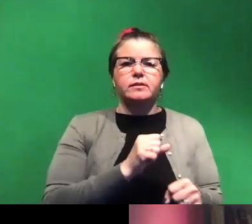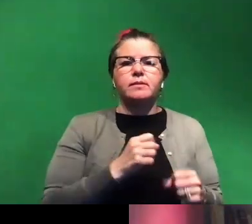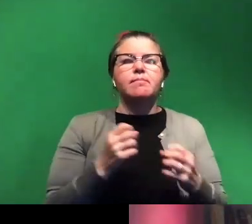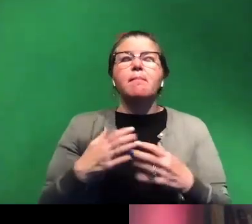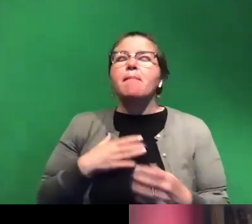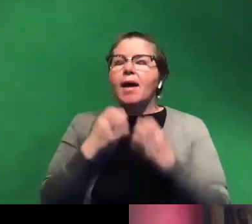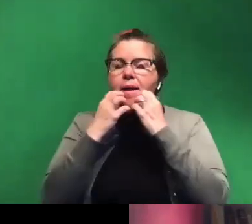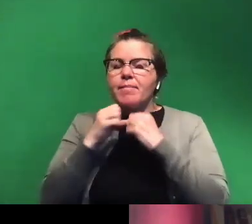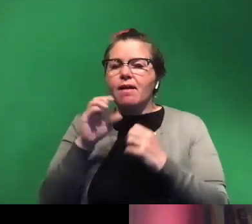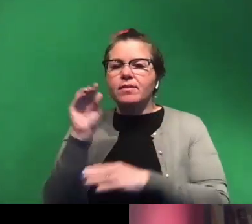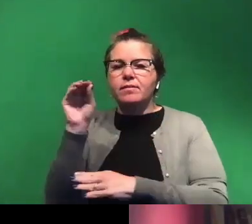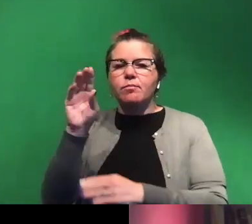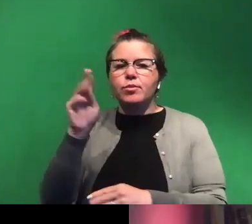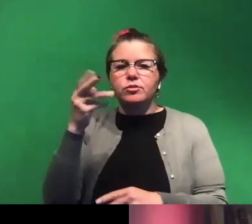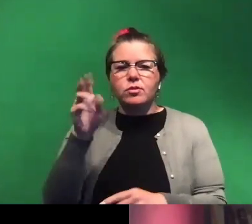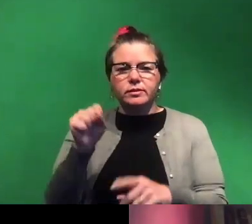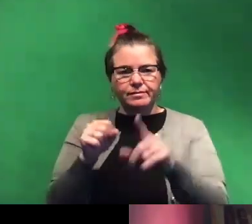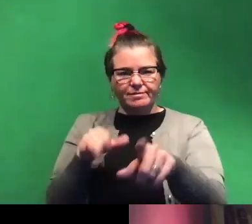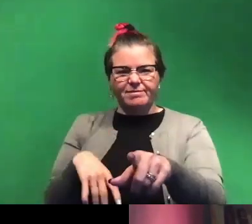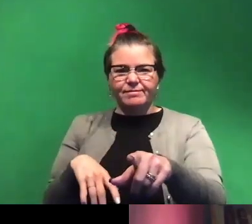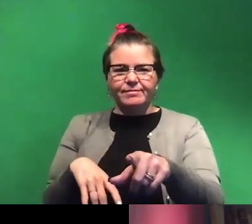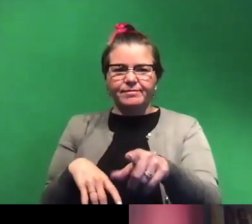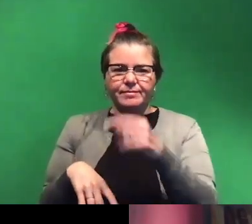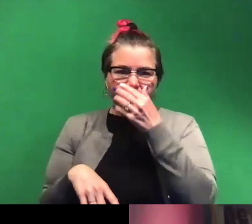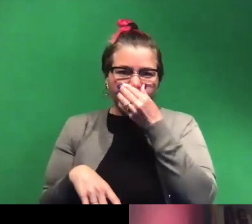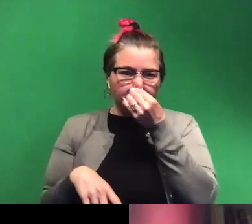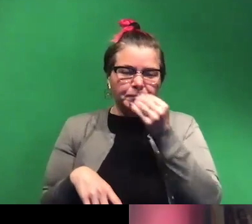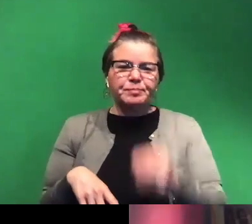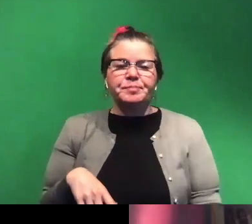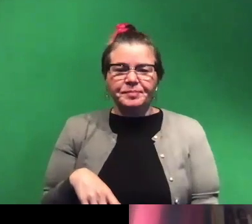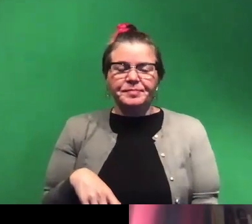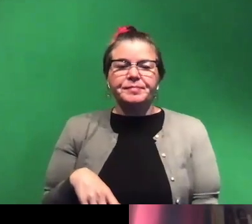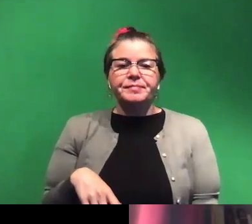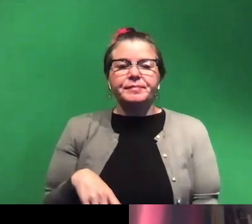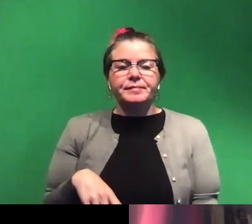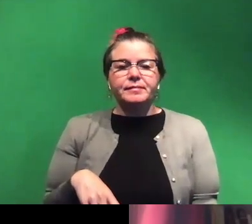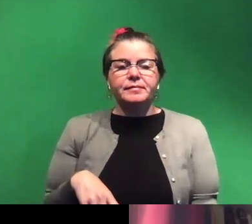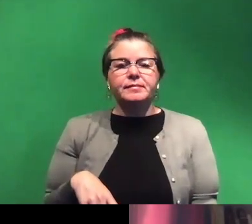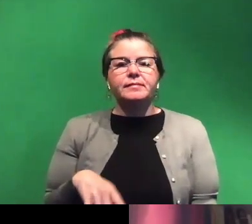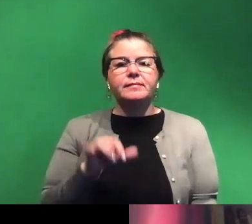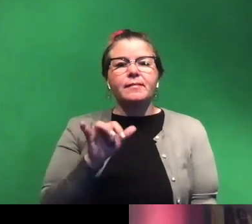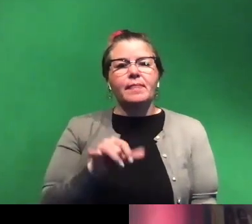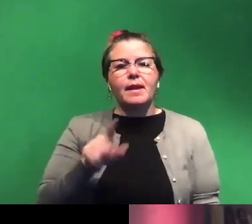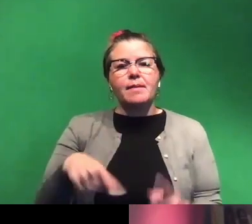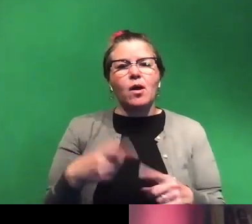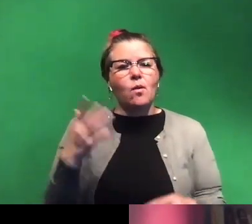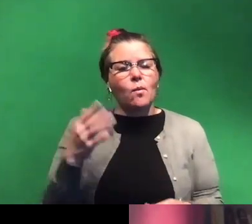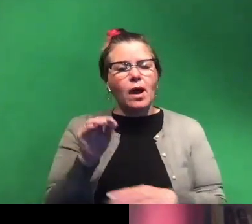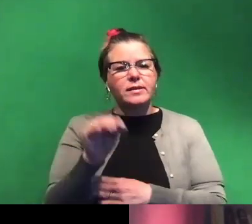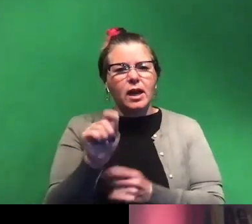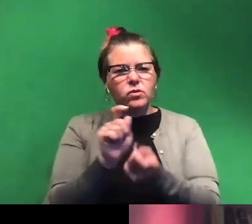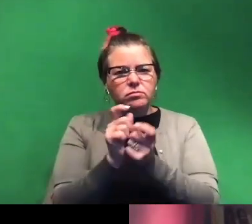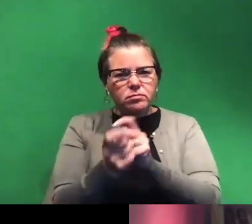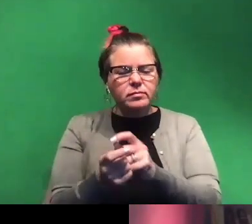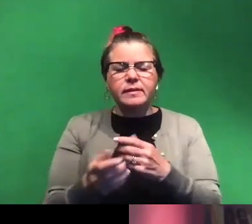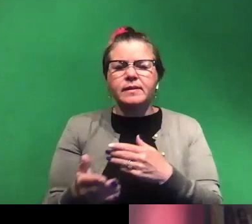Brontosaurus. It's like, ta-da! There we go. Very good. And that one's about like why dinosaurs keep changing. Like, even though